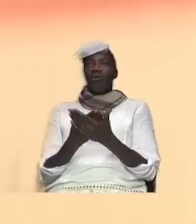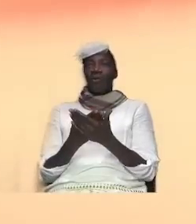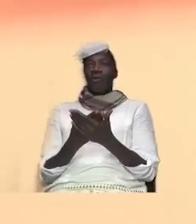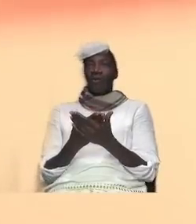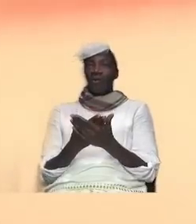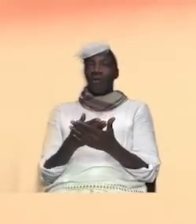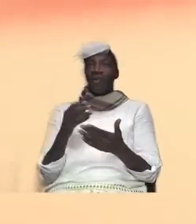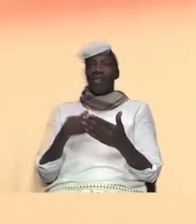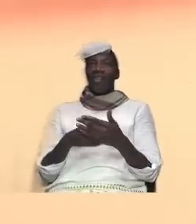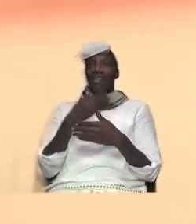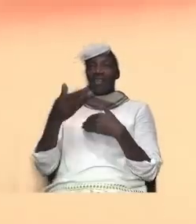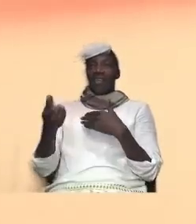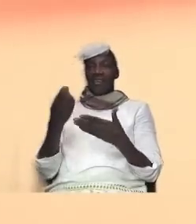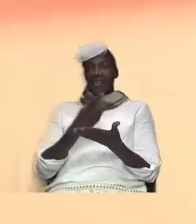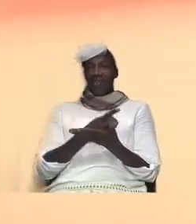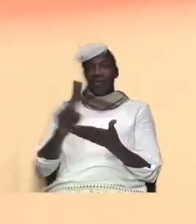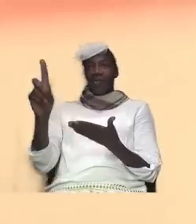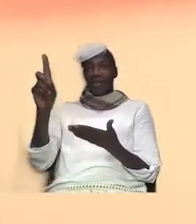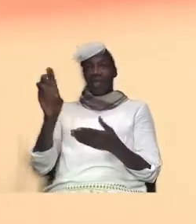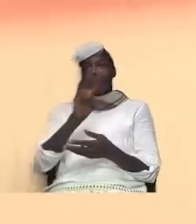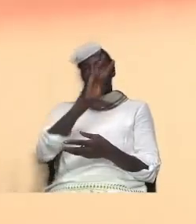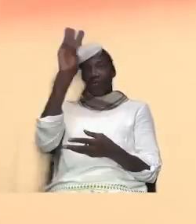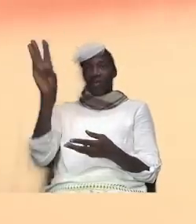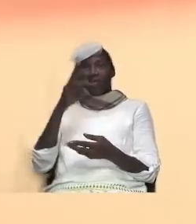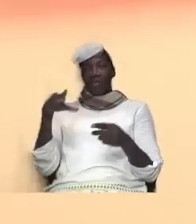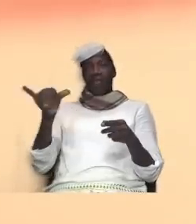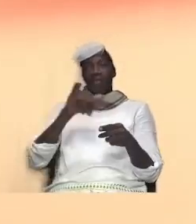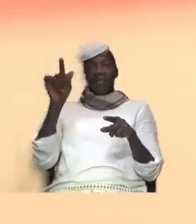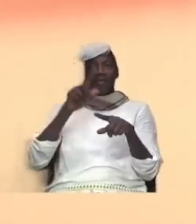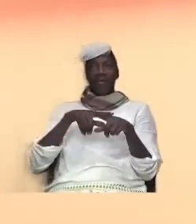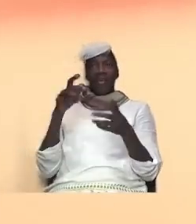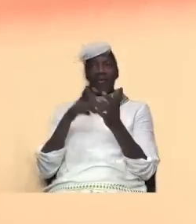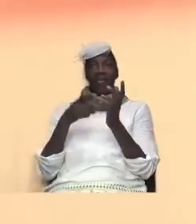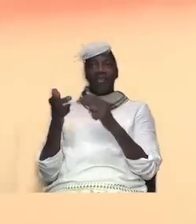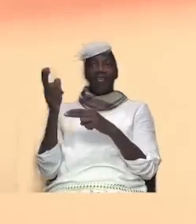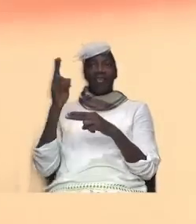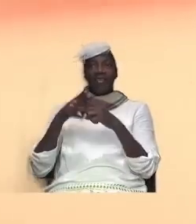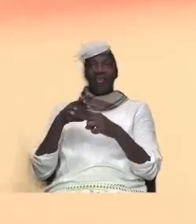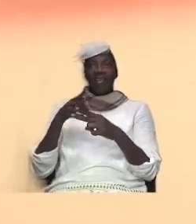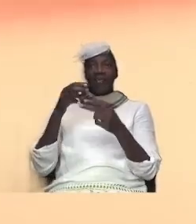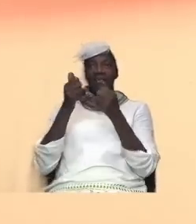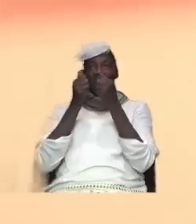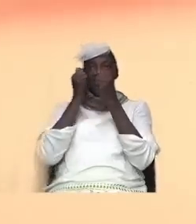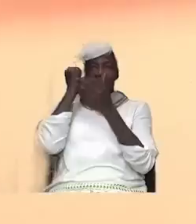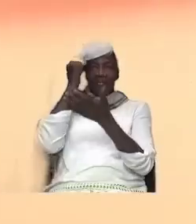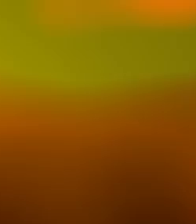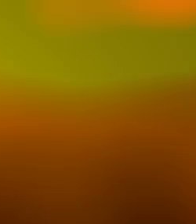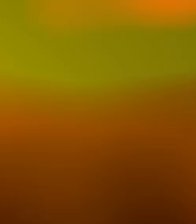willing, next week, Wednesday, same time. In Jesus' name, have a blessed night.